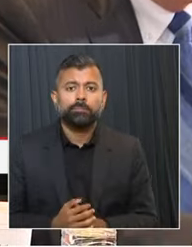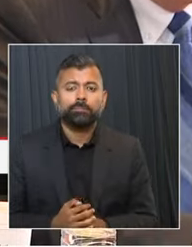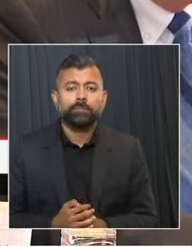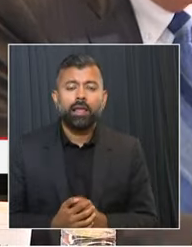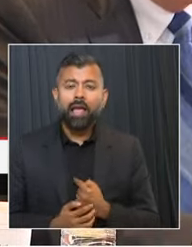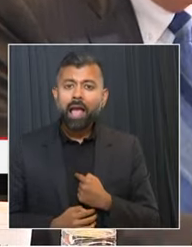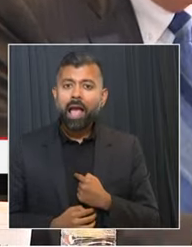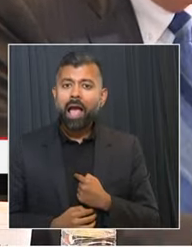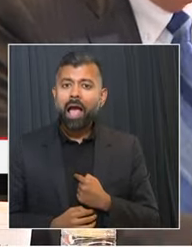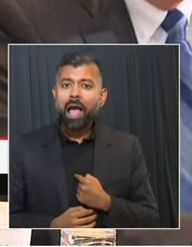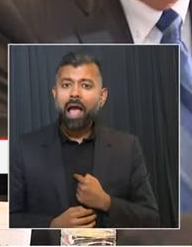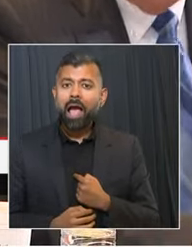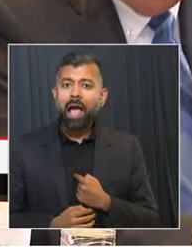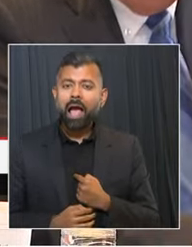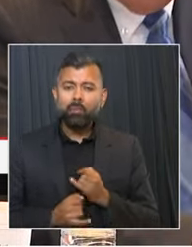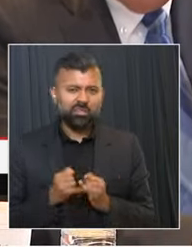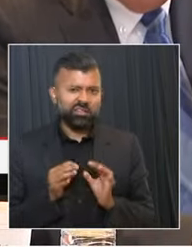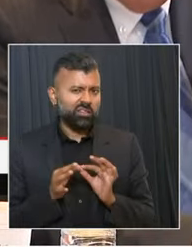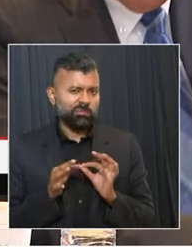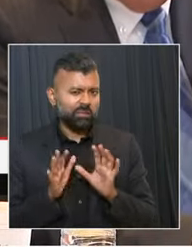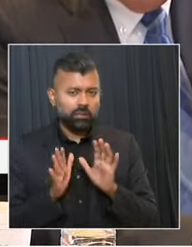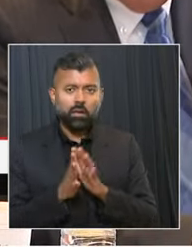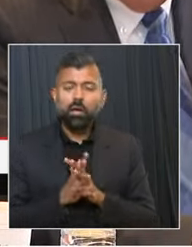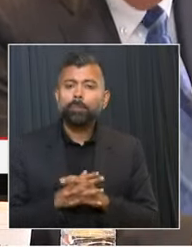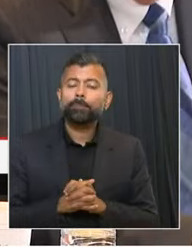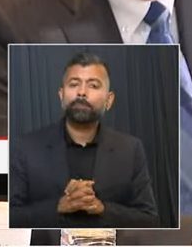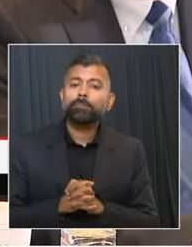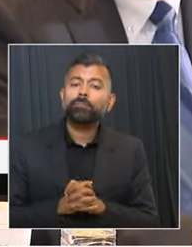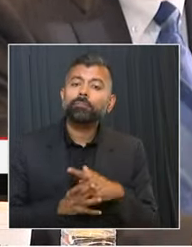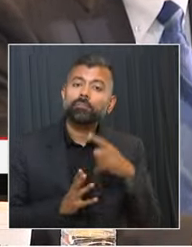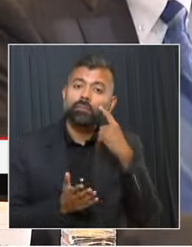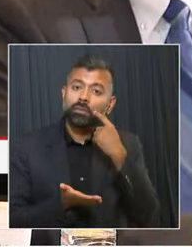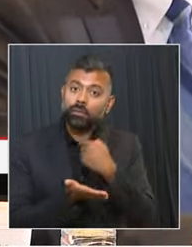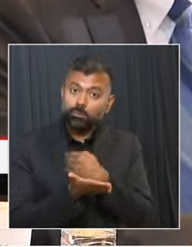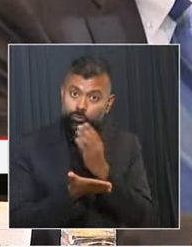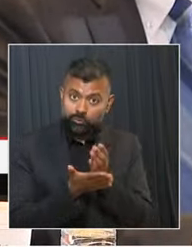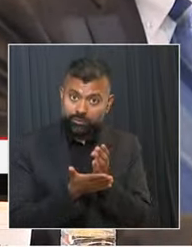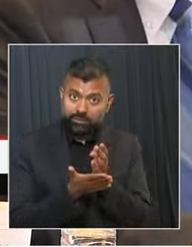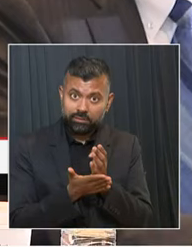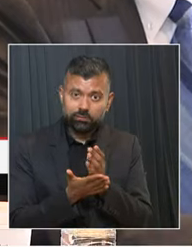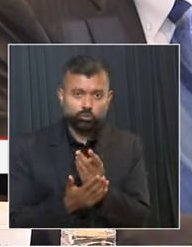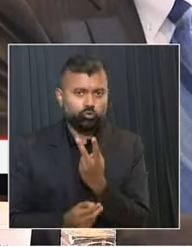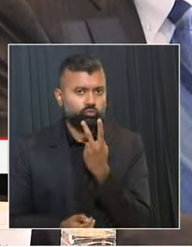fork in the road budget. This is the first revenue deficit in 30 years.